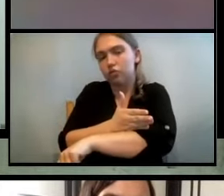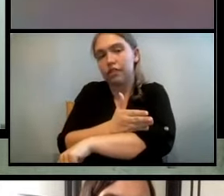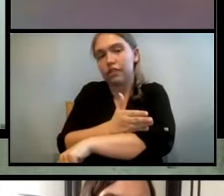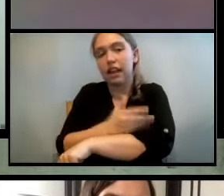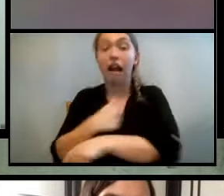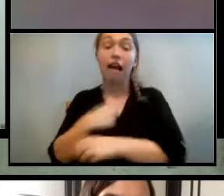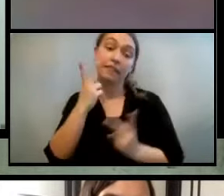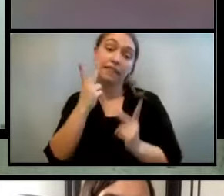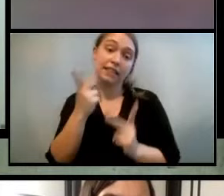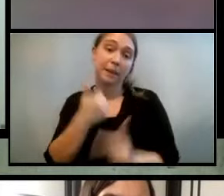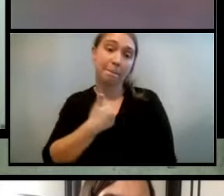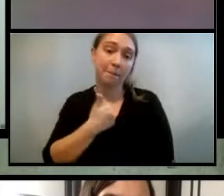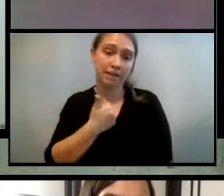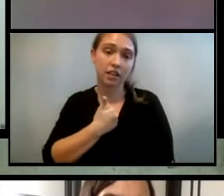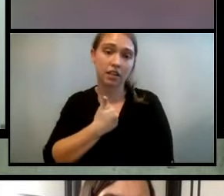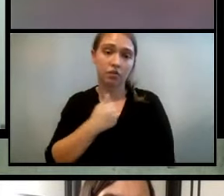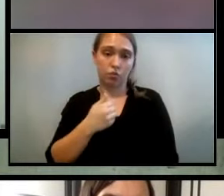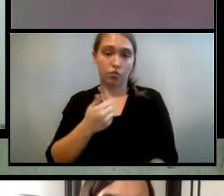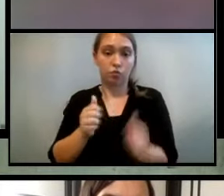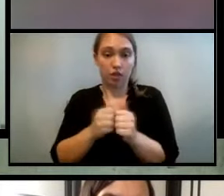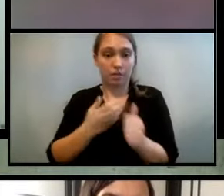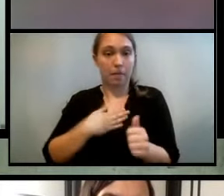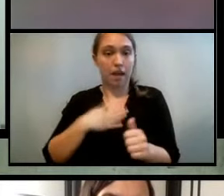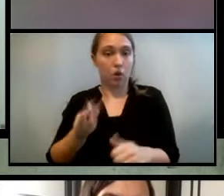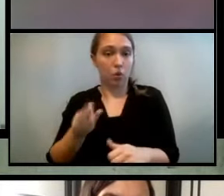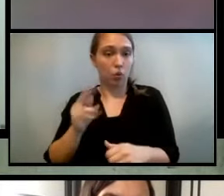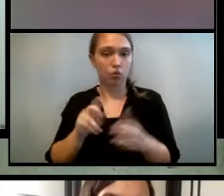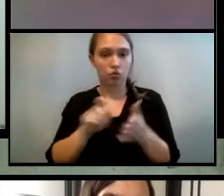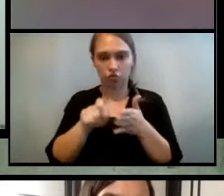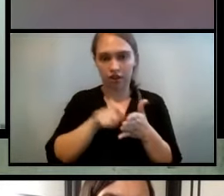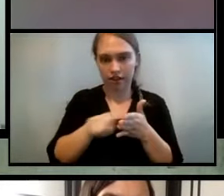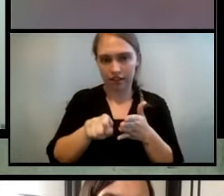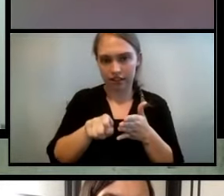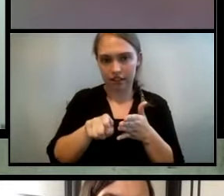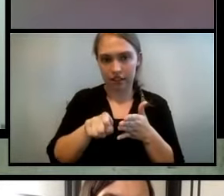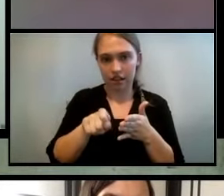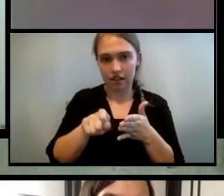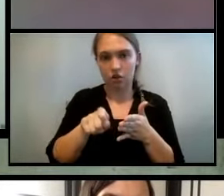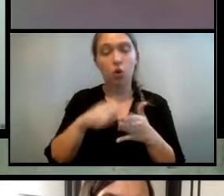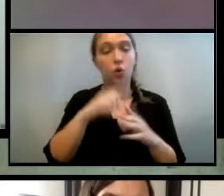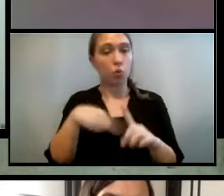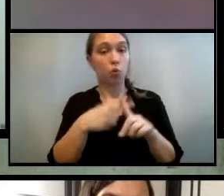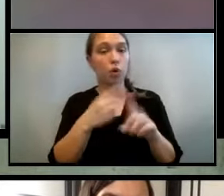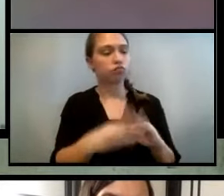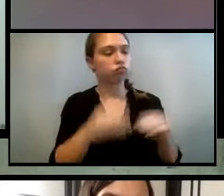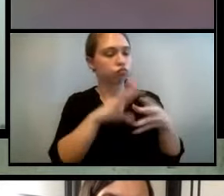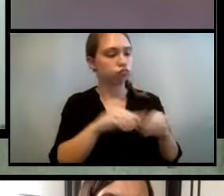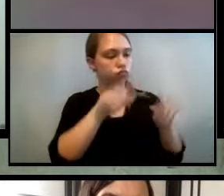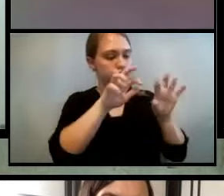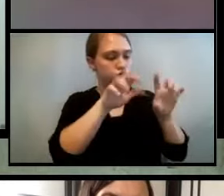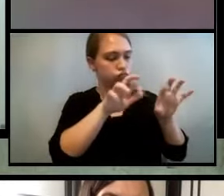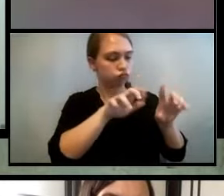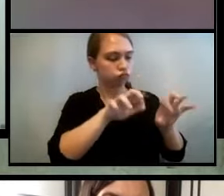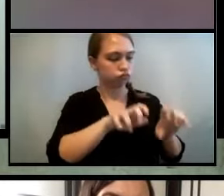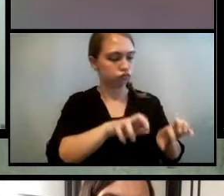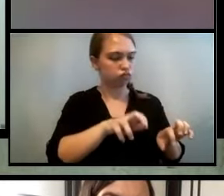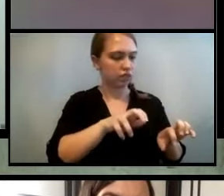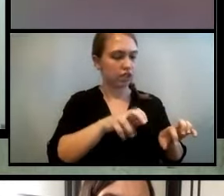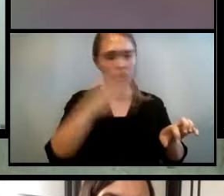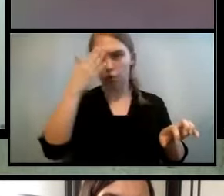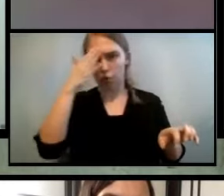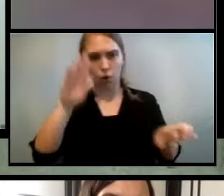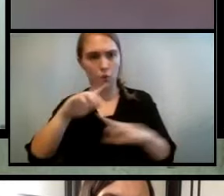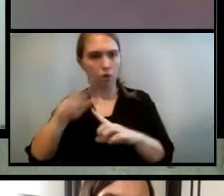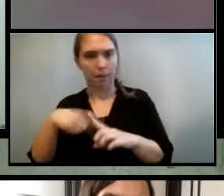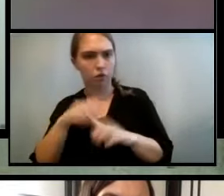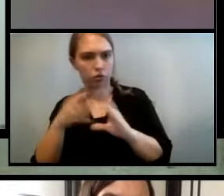this in my own writing, when we give our writing out to people who are outside of our cultural context, we